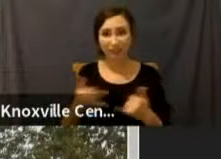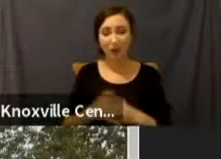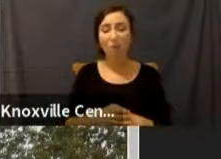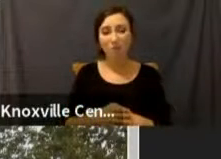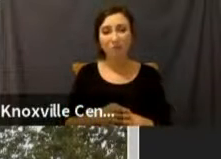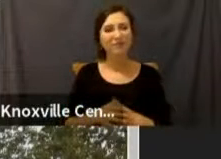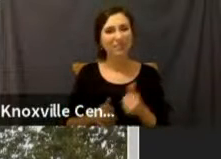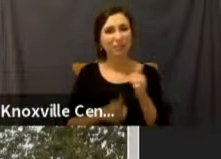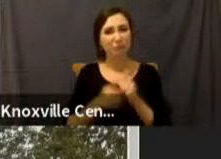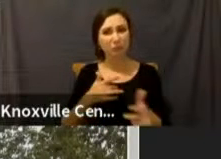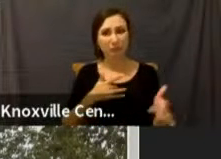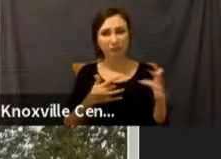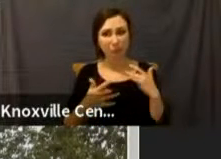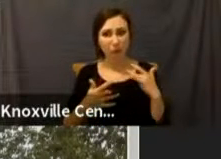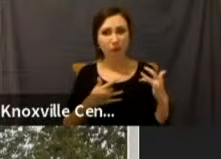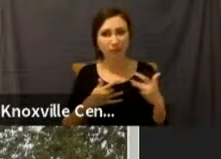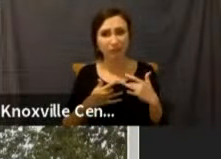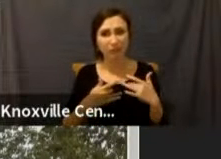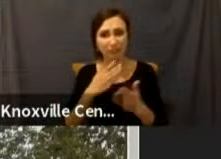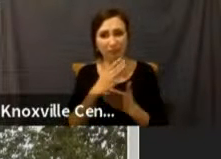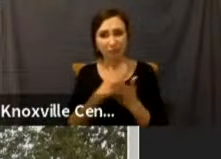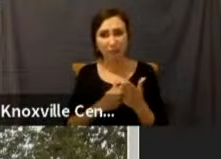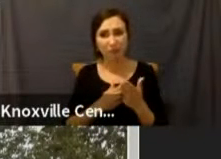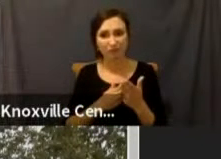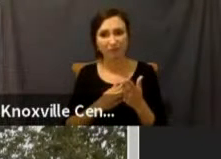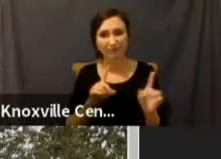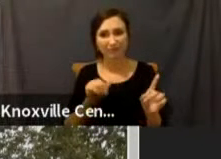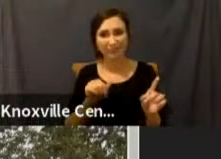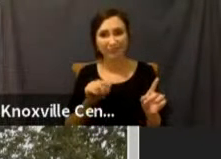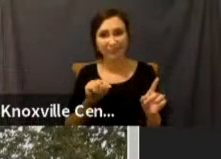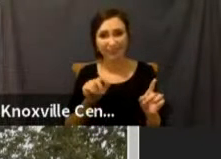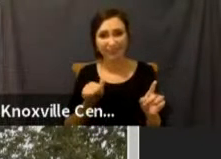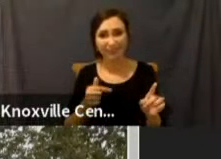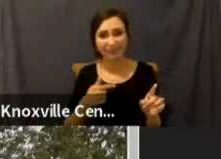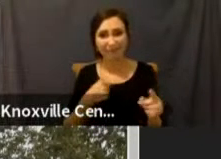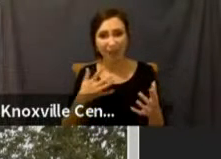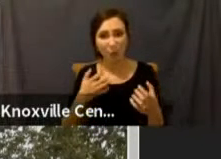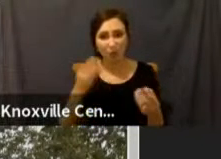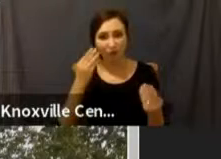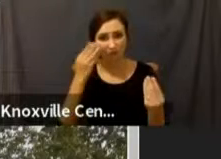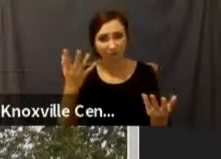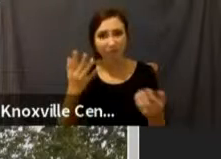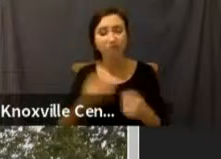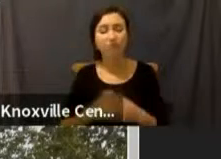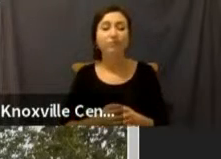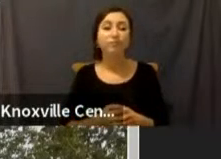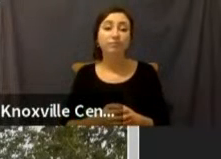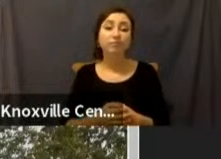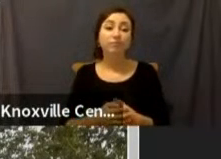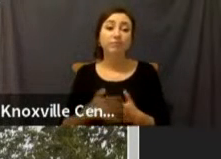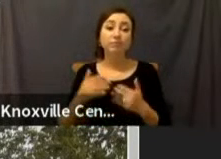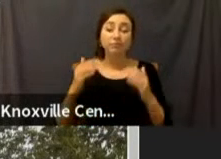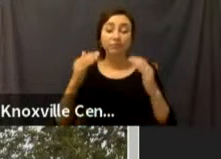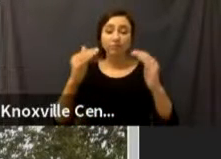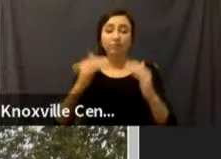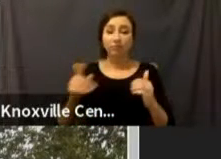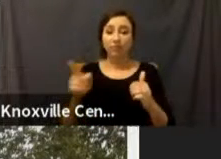the most concerning piece of our data that I have to share. Moving on to the first